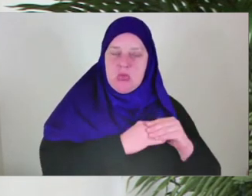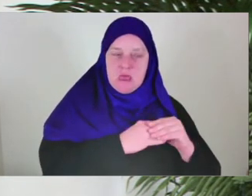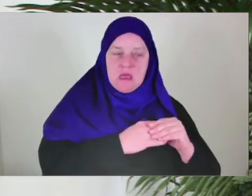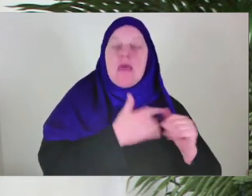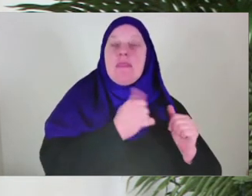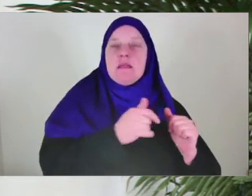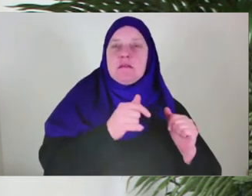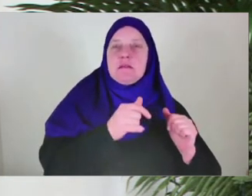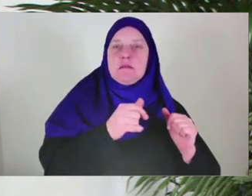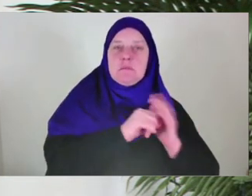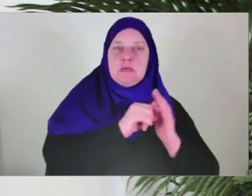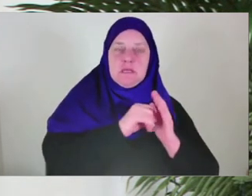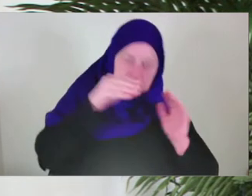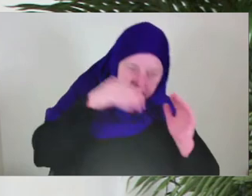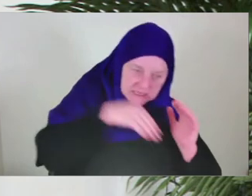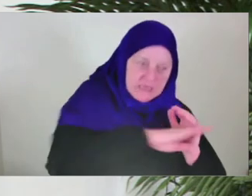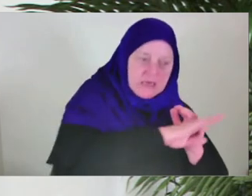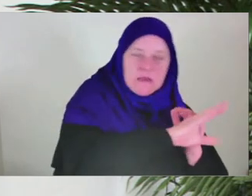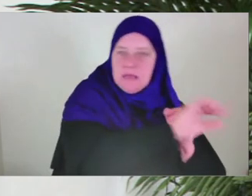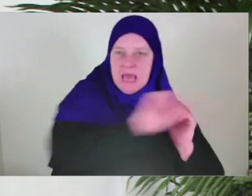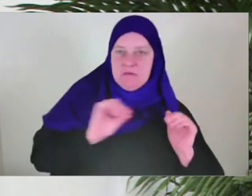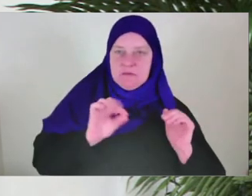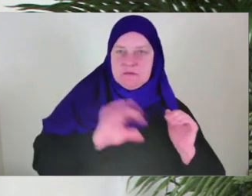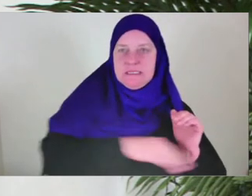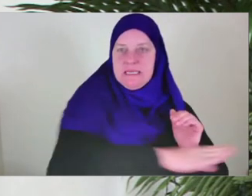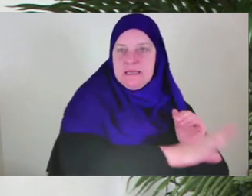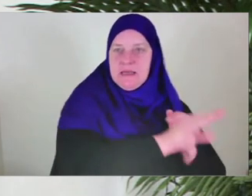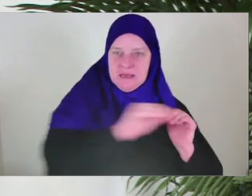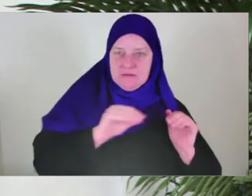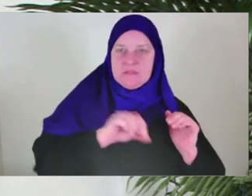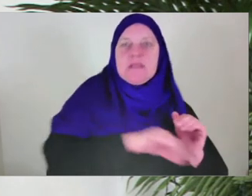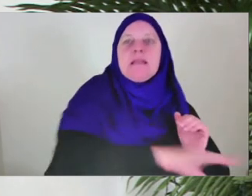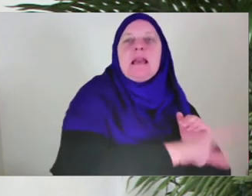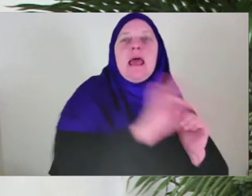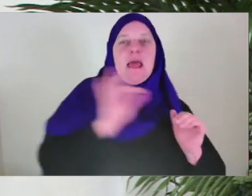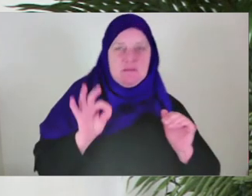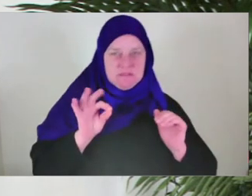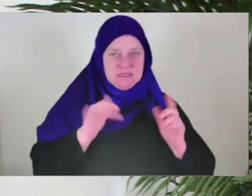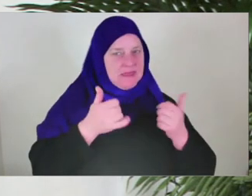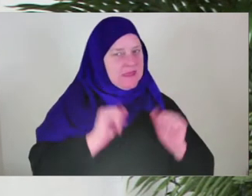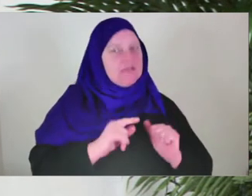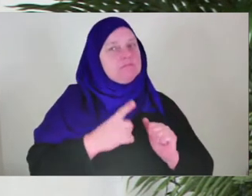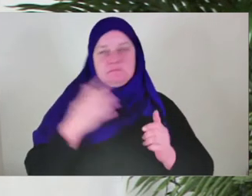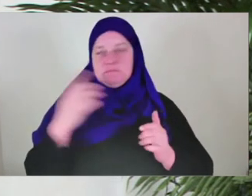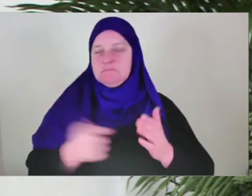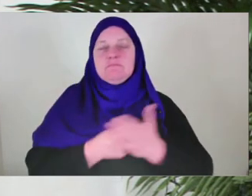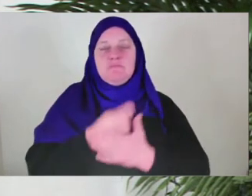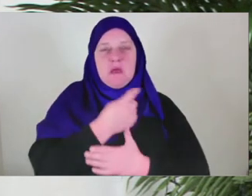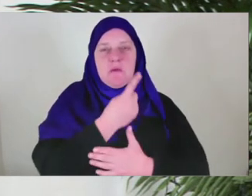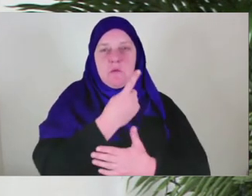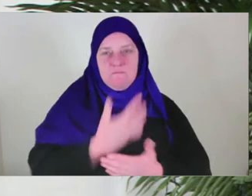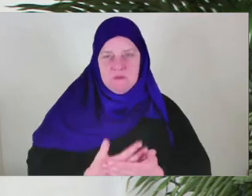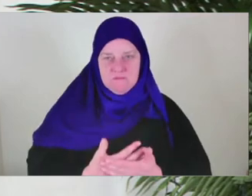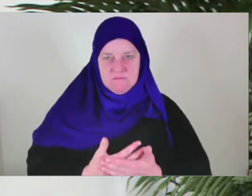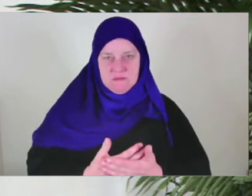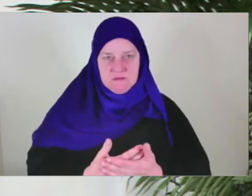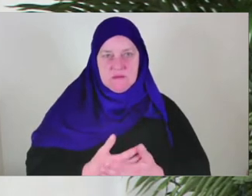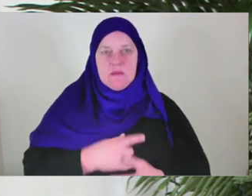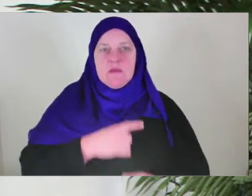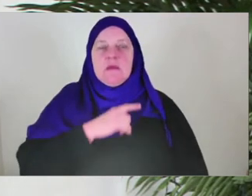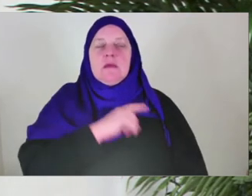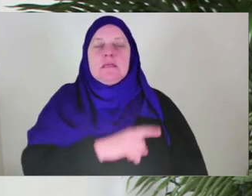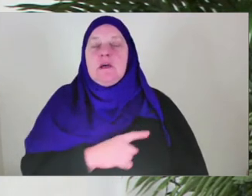God. Mm. And he's the one who provides the sustenance. Mm. So if you're going to do questionable